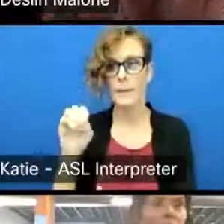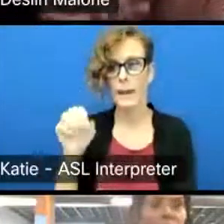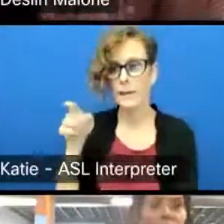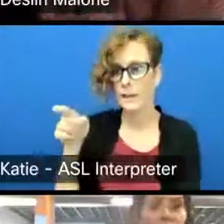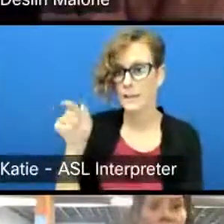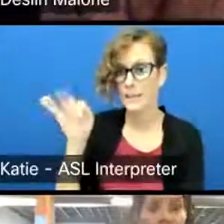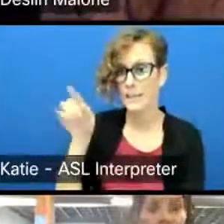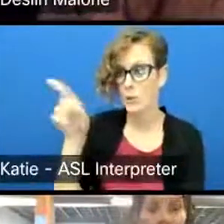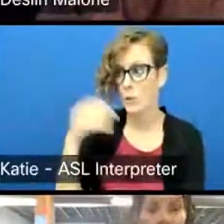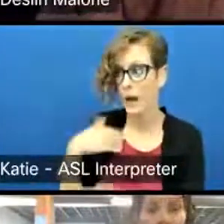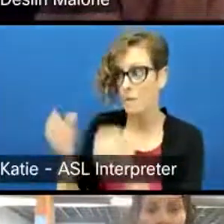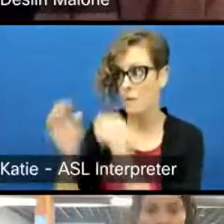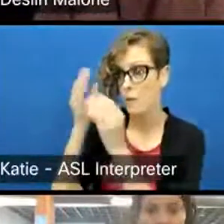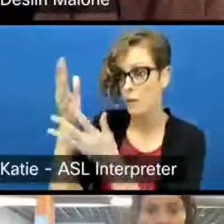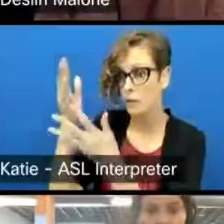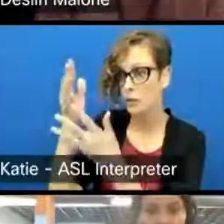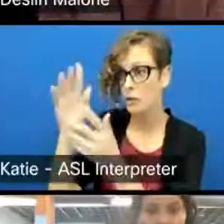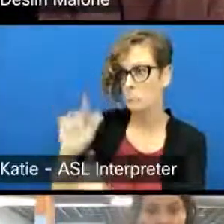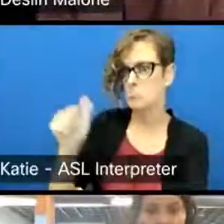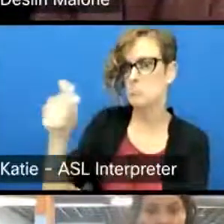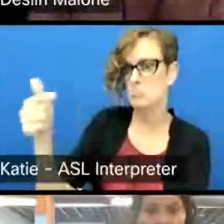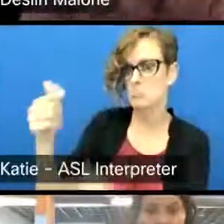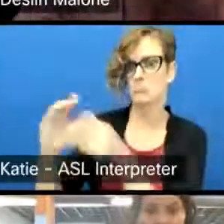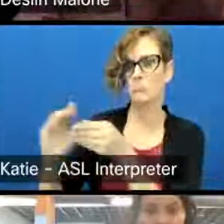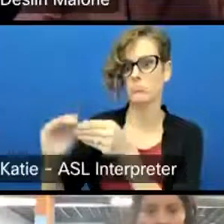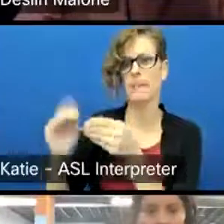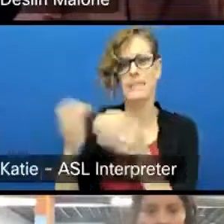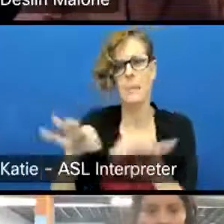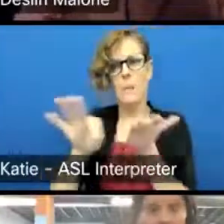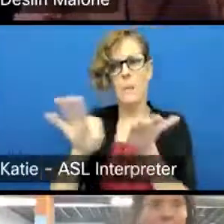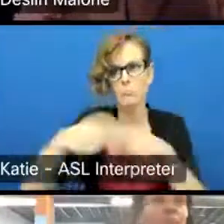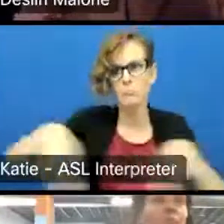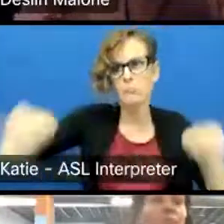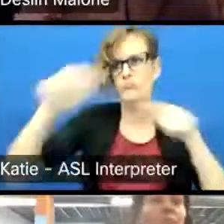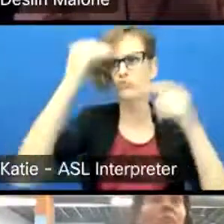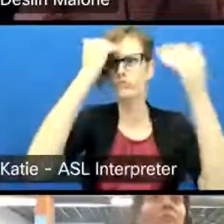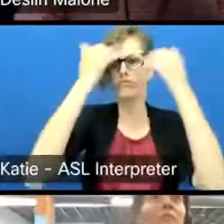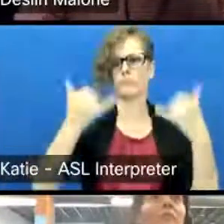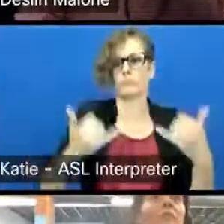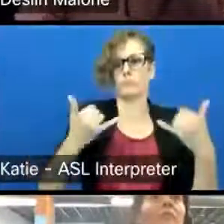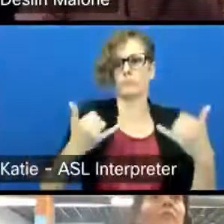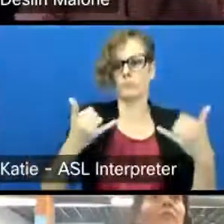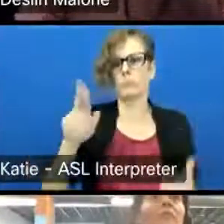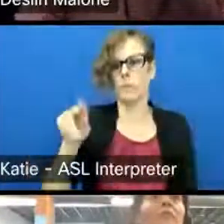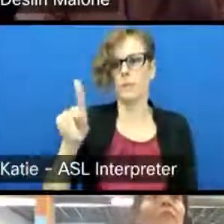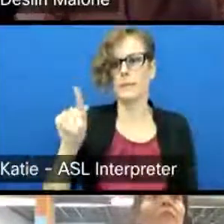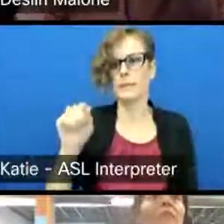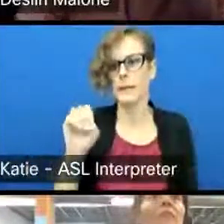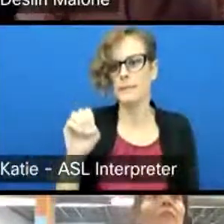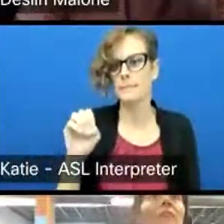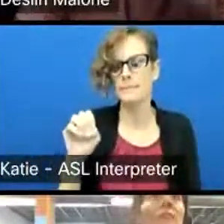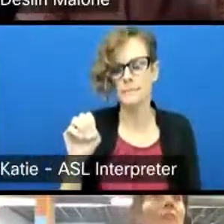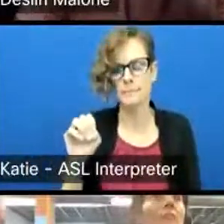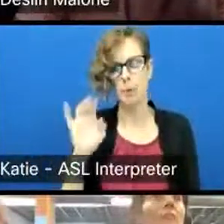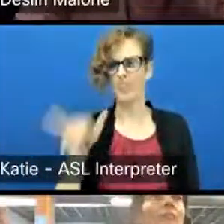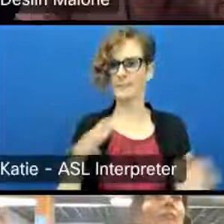that. I do, when we have these types of things that are going on, I think it's important for us to at least give weekly updates on these types of things. So